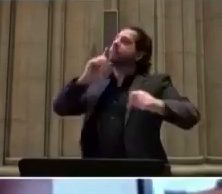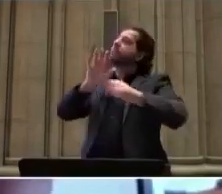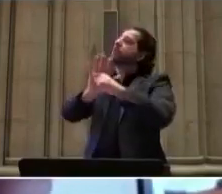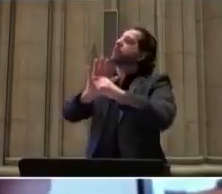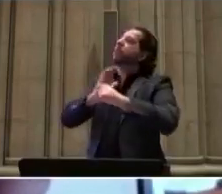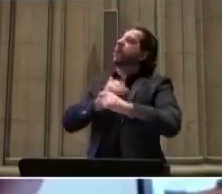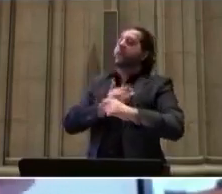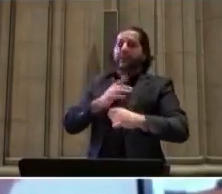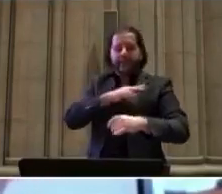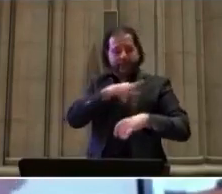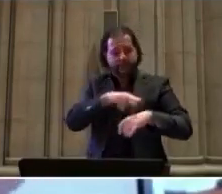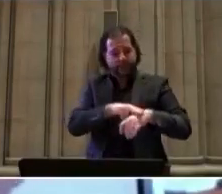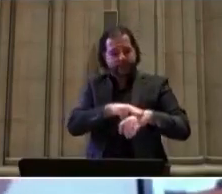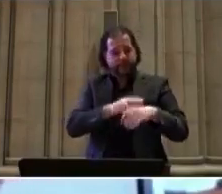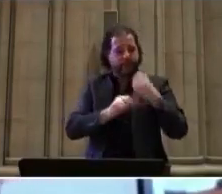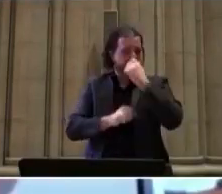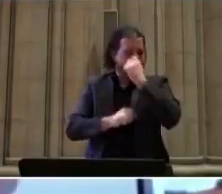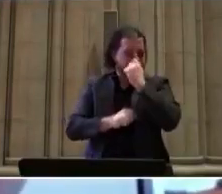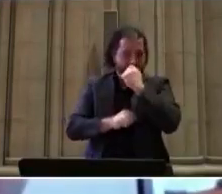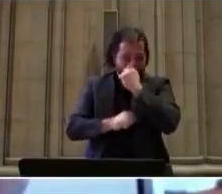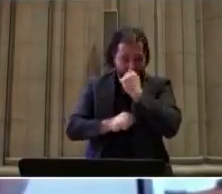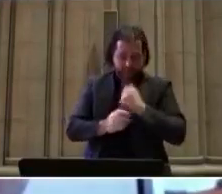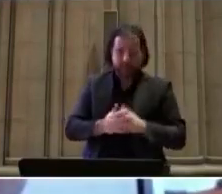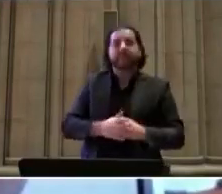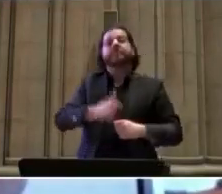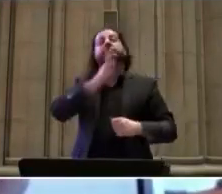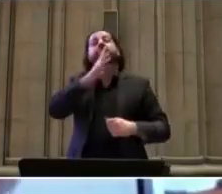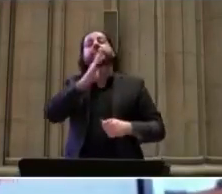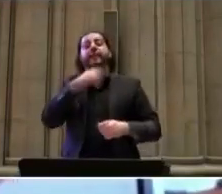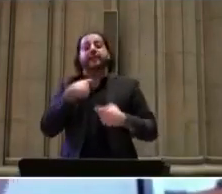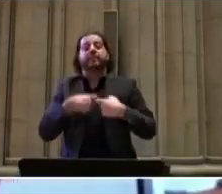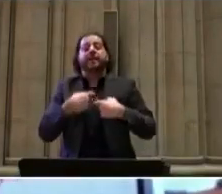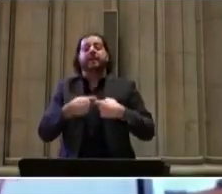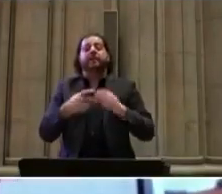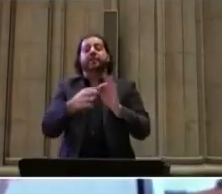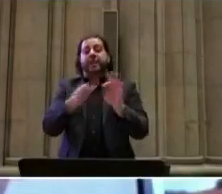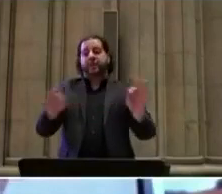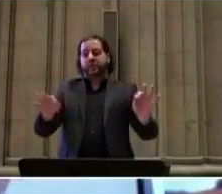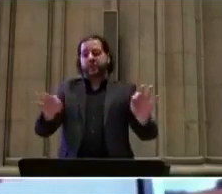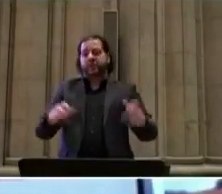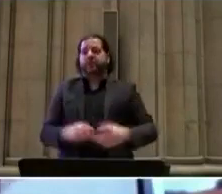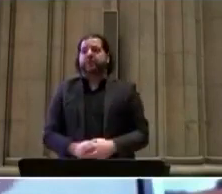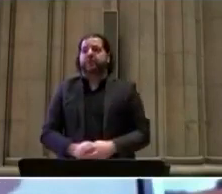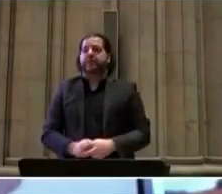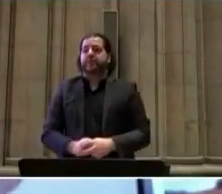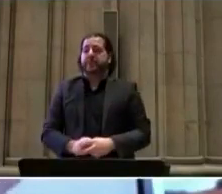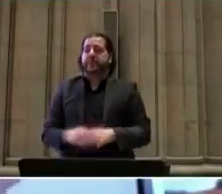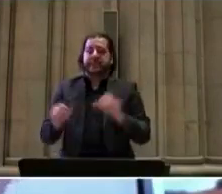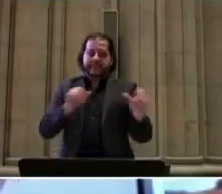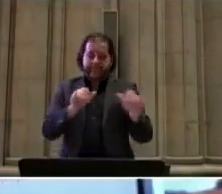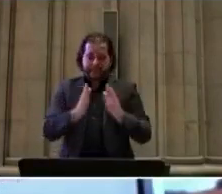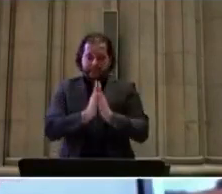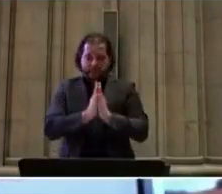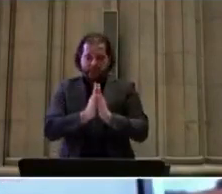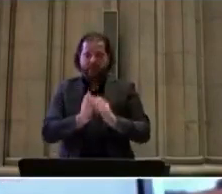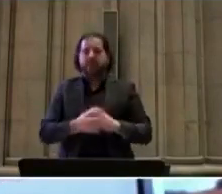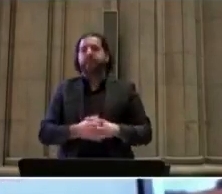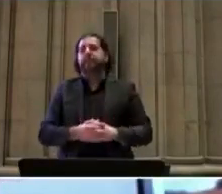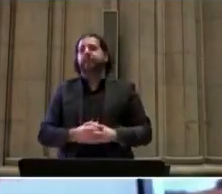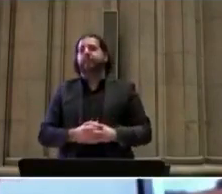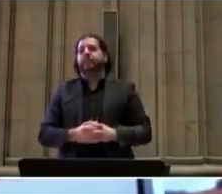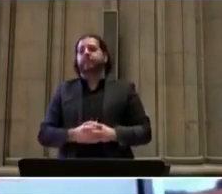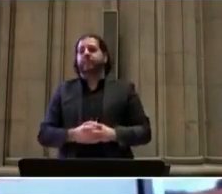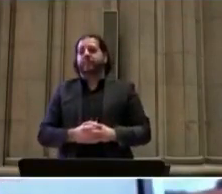our nation. Dios de compasión, da a toda la gente de nuestra tierra el deseo